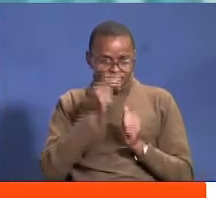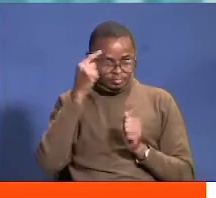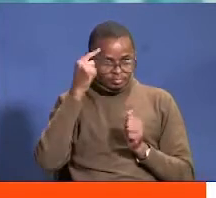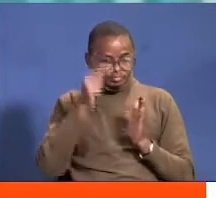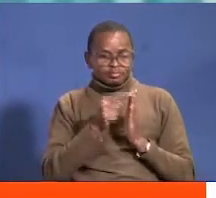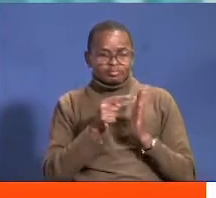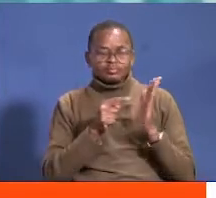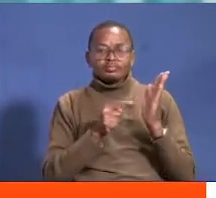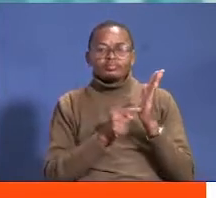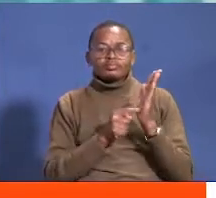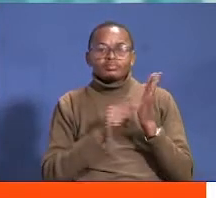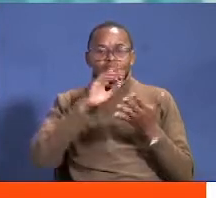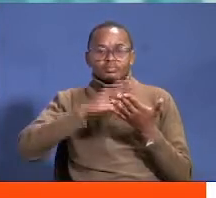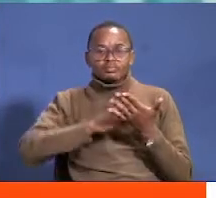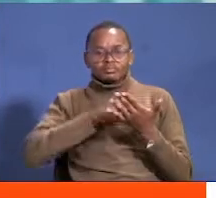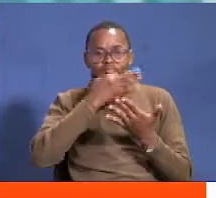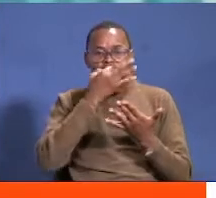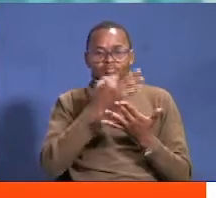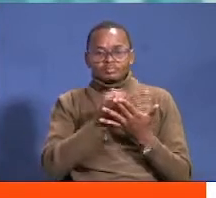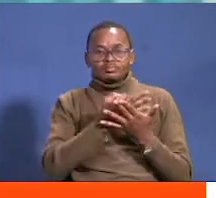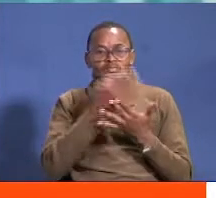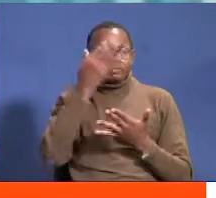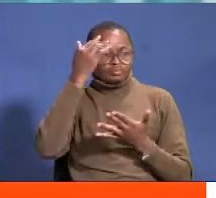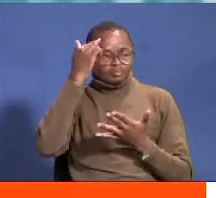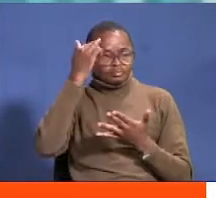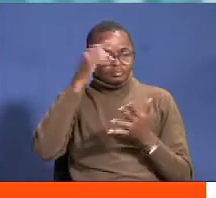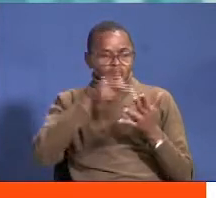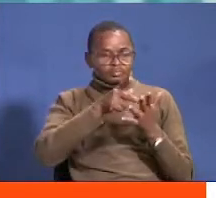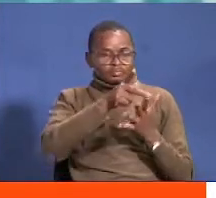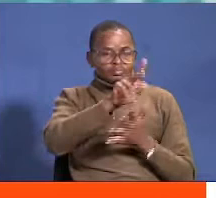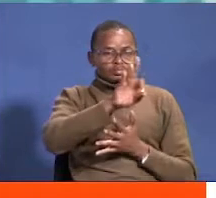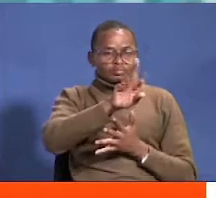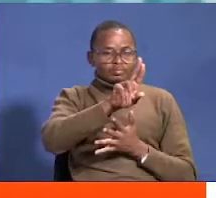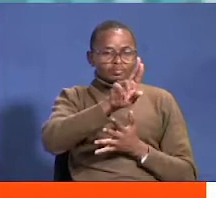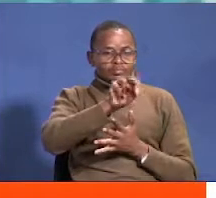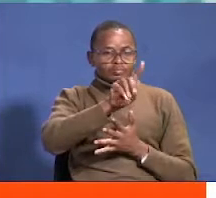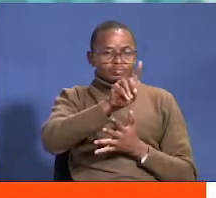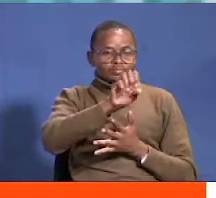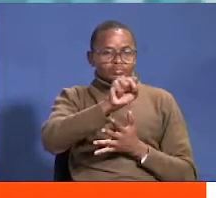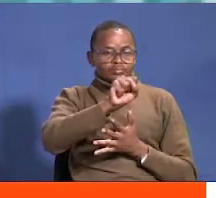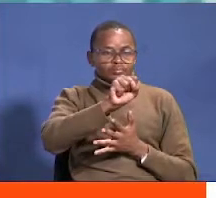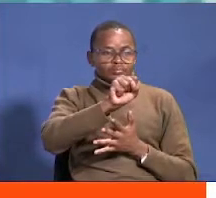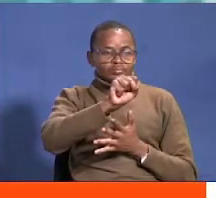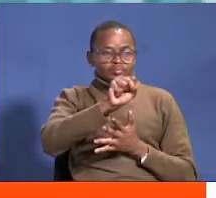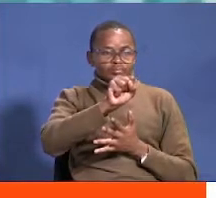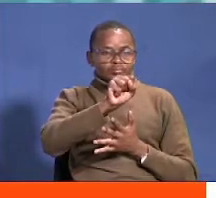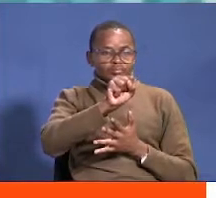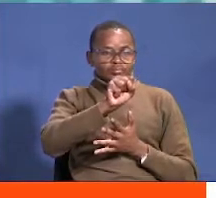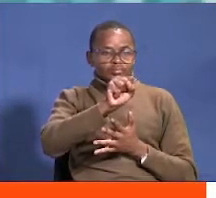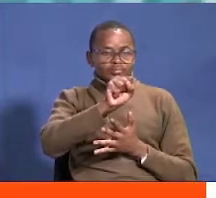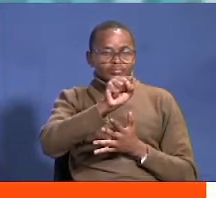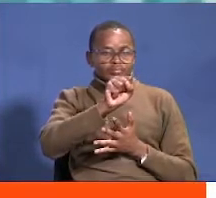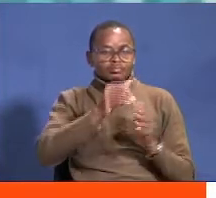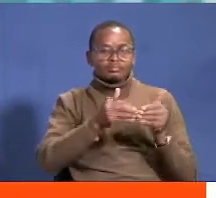you go to what is called now financing. Right. Now you need to remit funds based on the agreement of the Glasgow. You need to